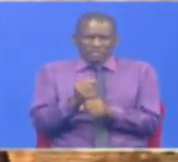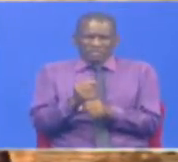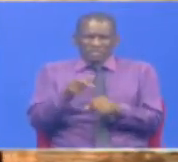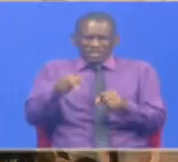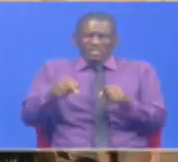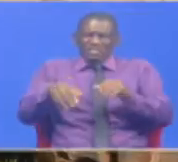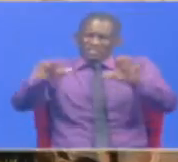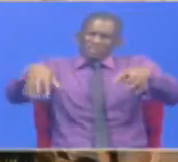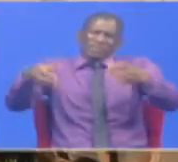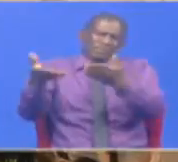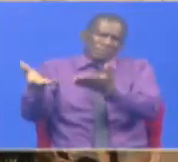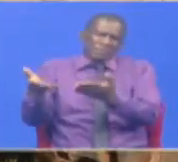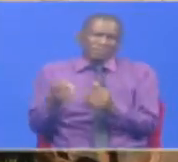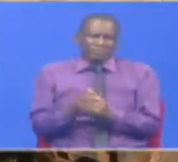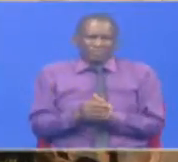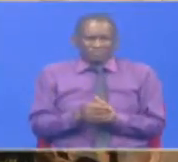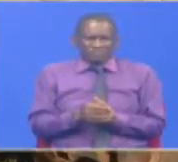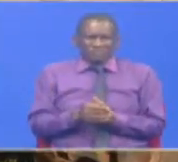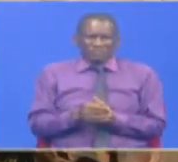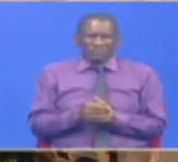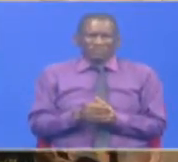farm.